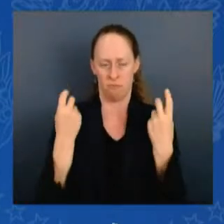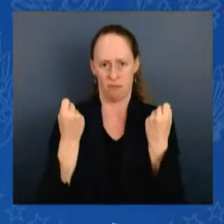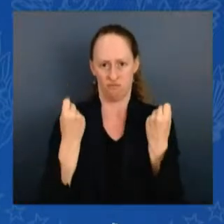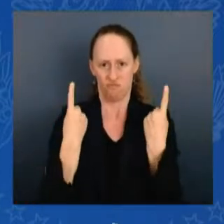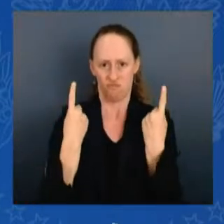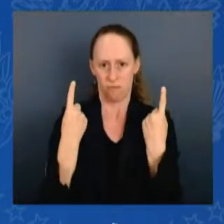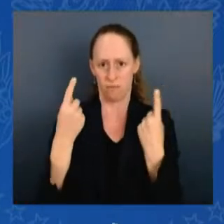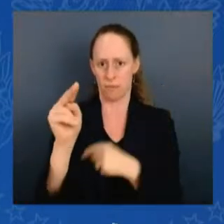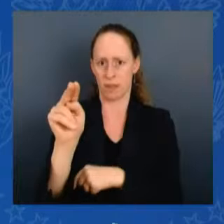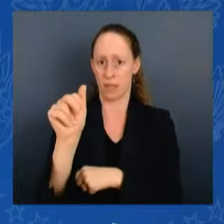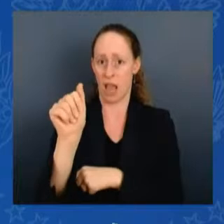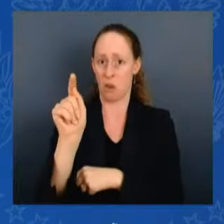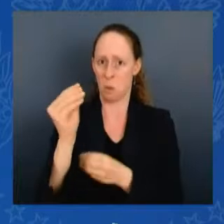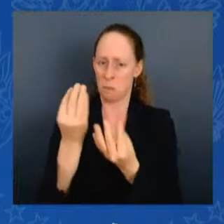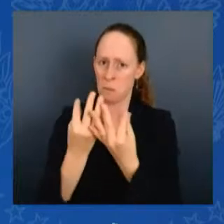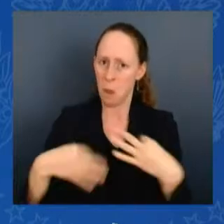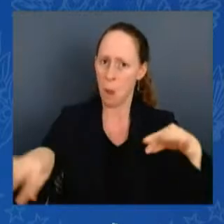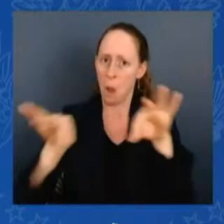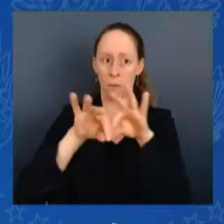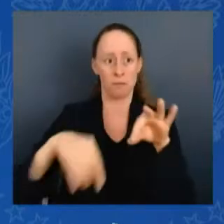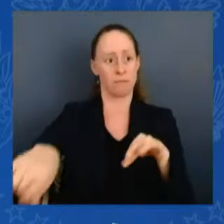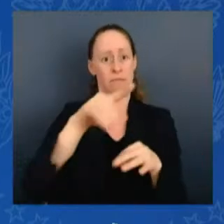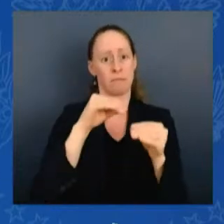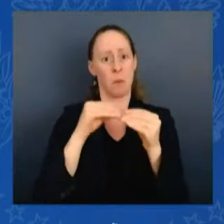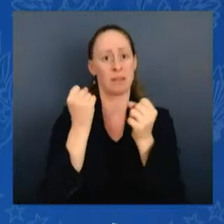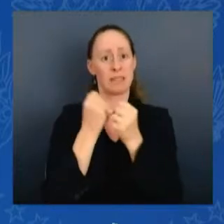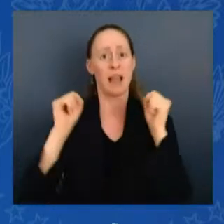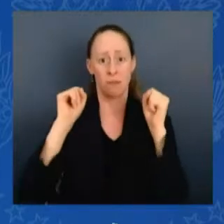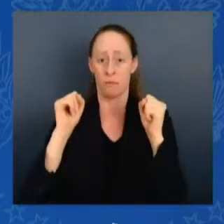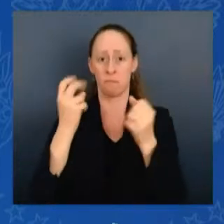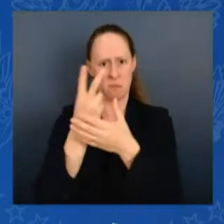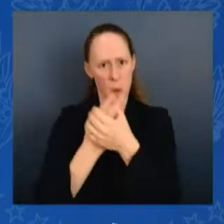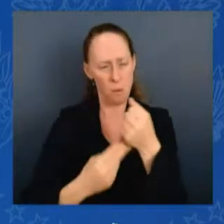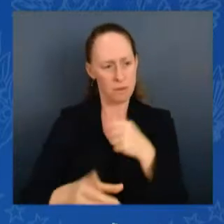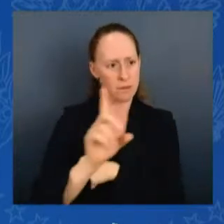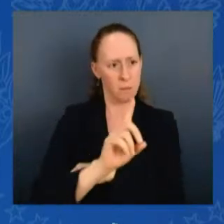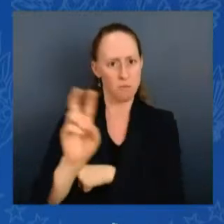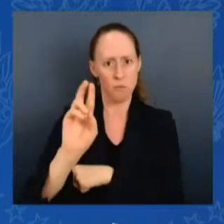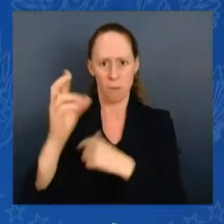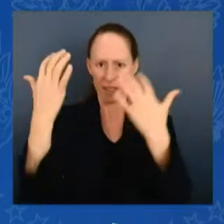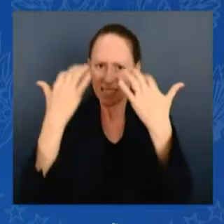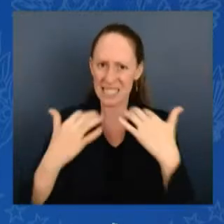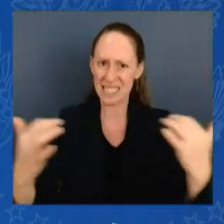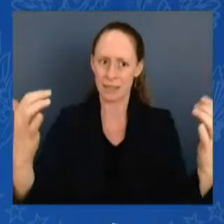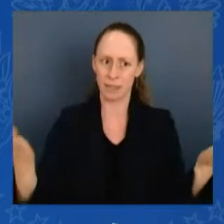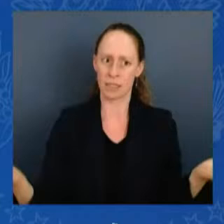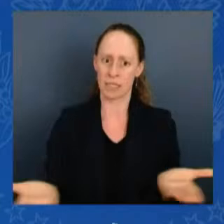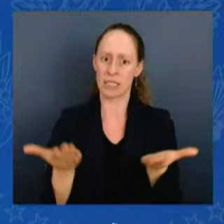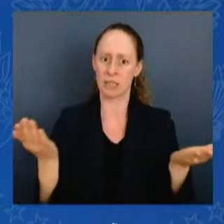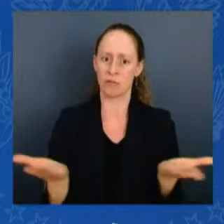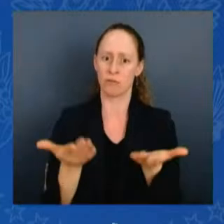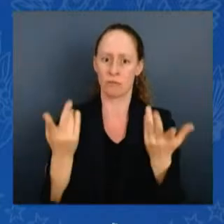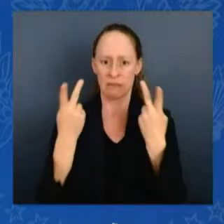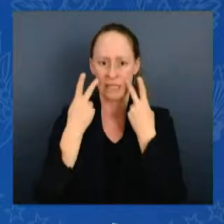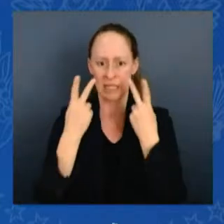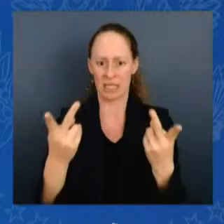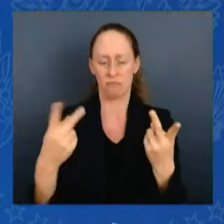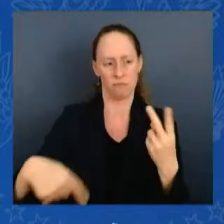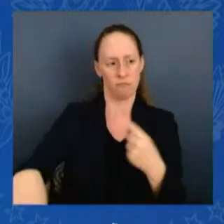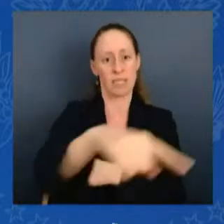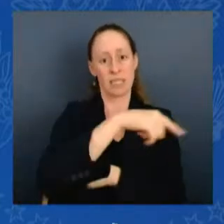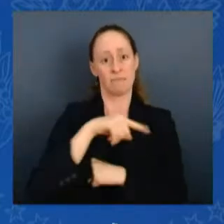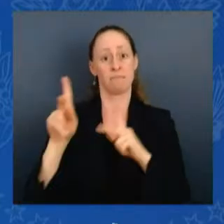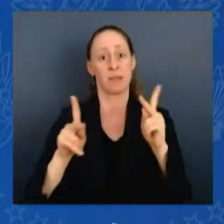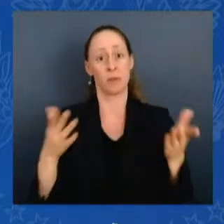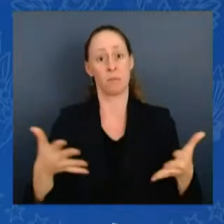are represented here today is a testament to that fact. The American people know that all the progress we've